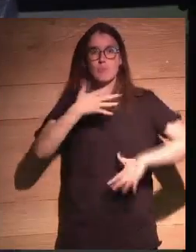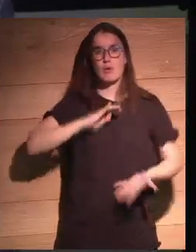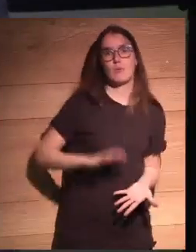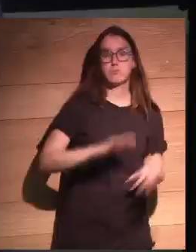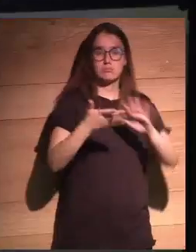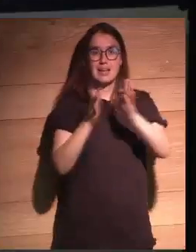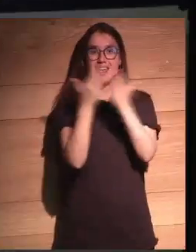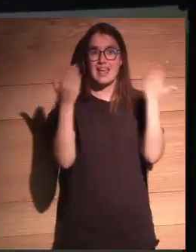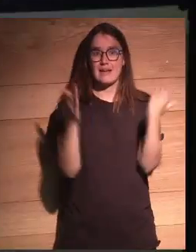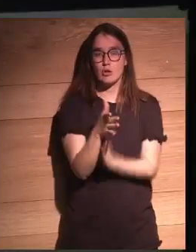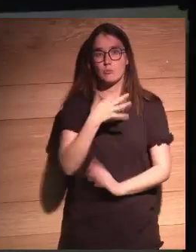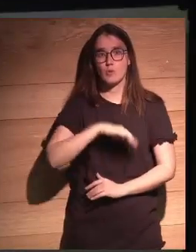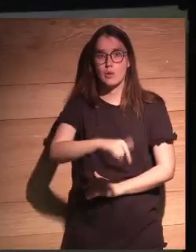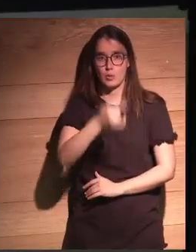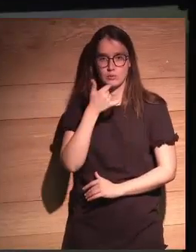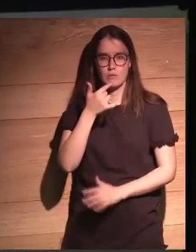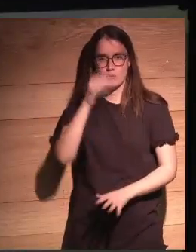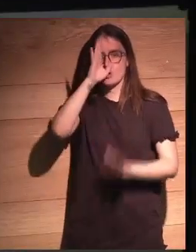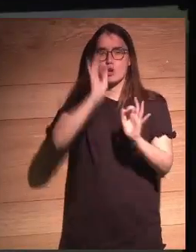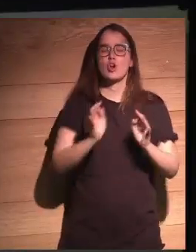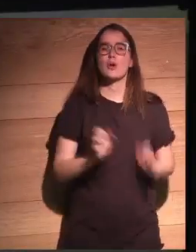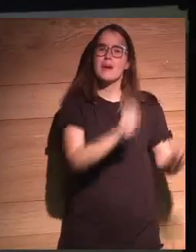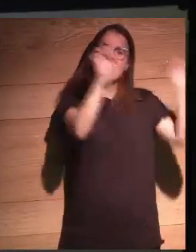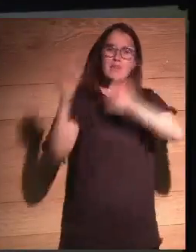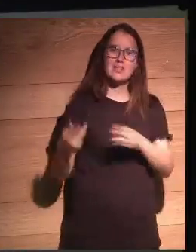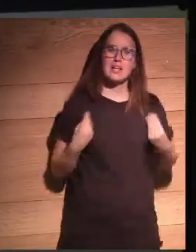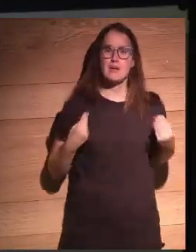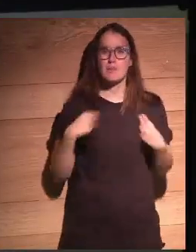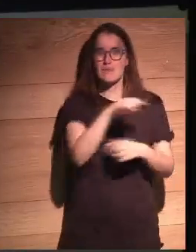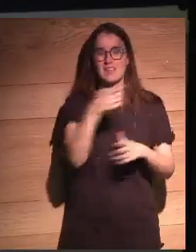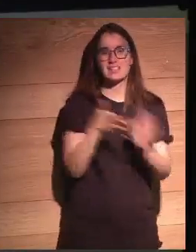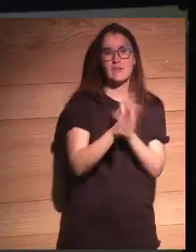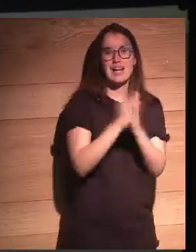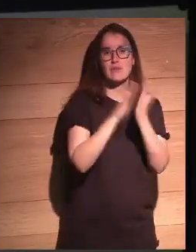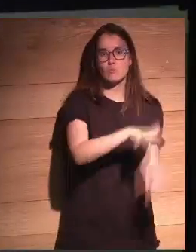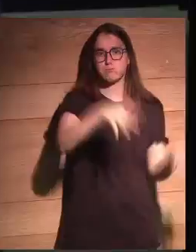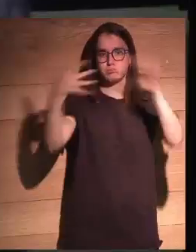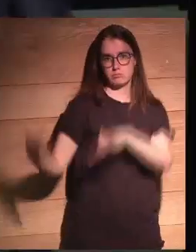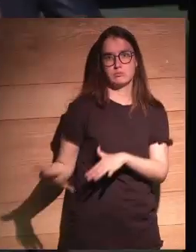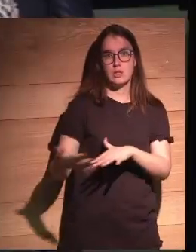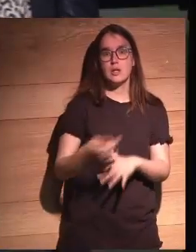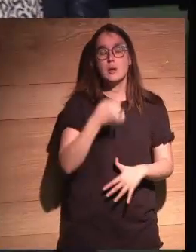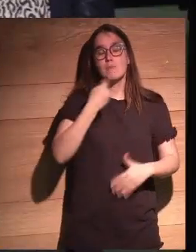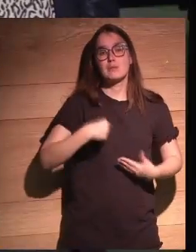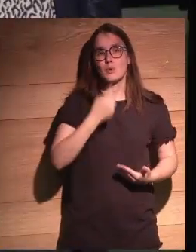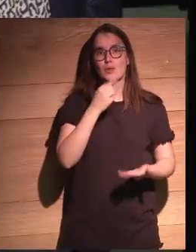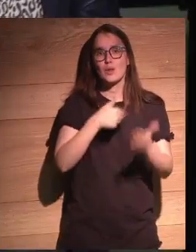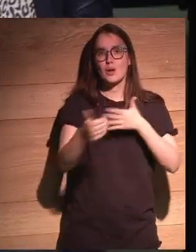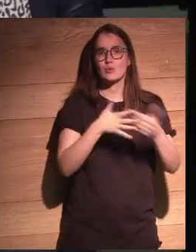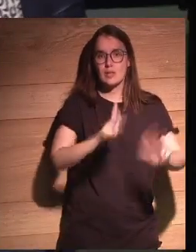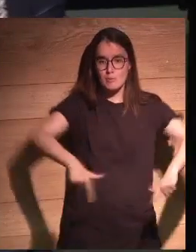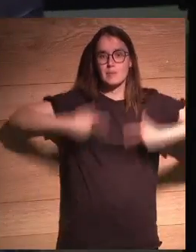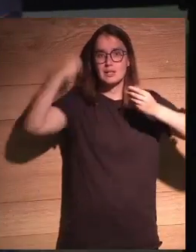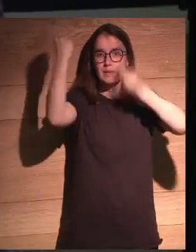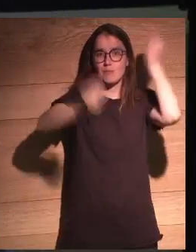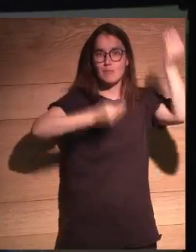of this that Madden says about the transformative demands could be applied elsewhere. We could say